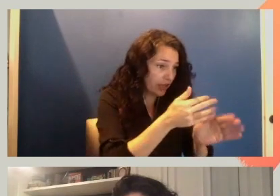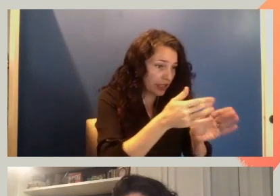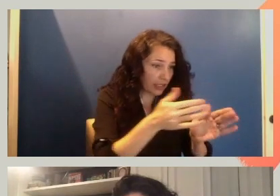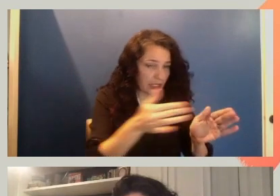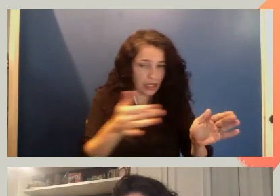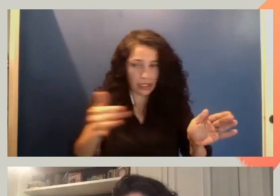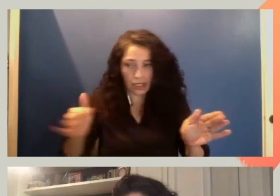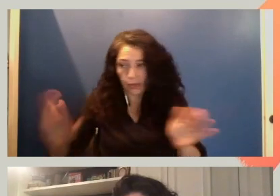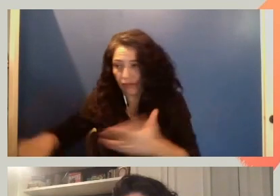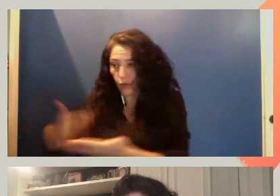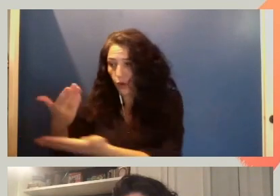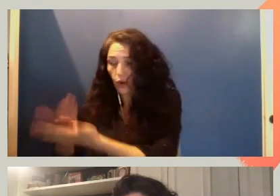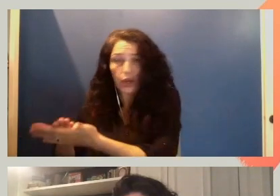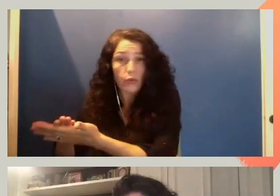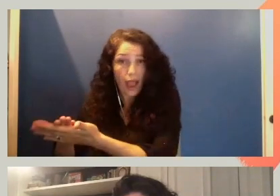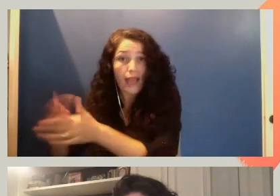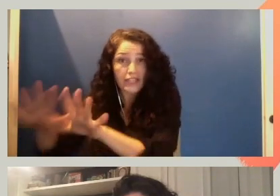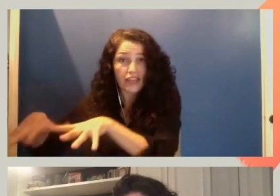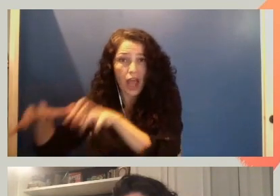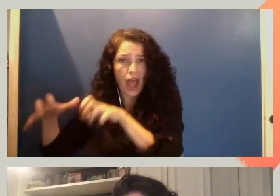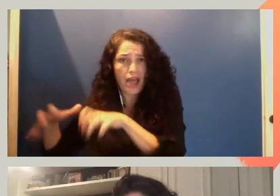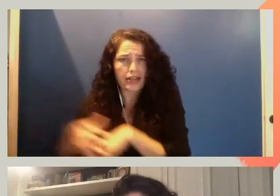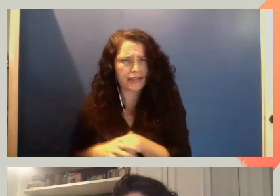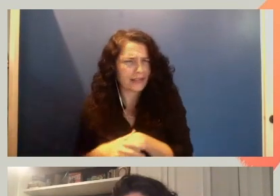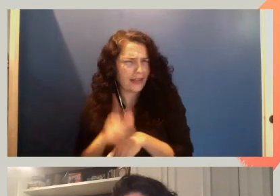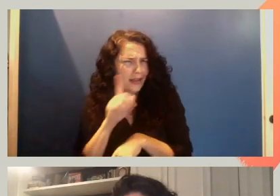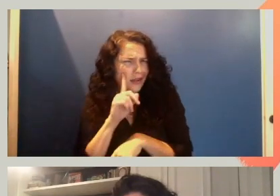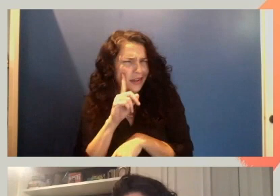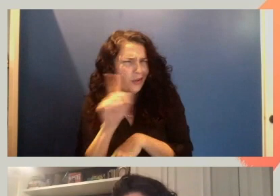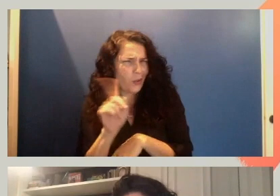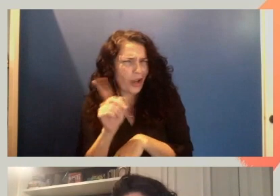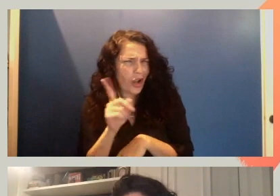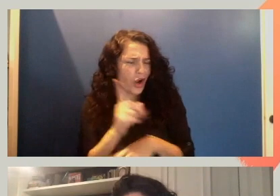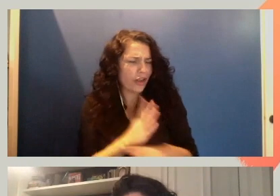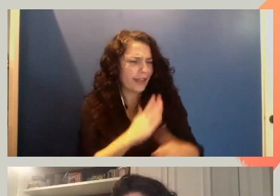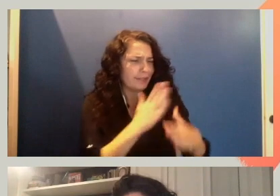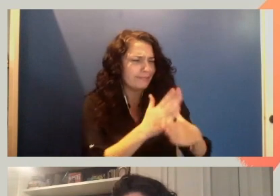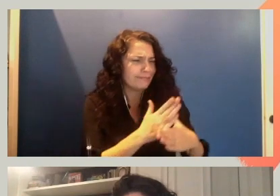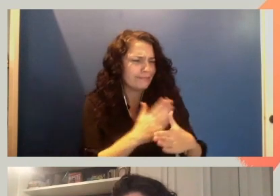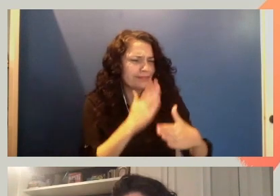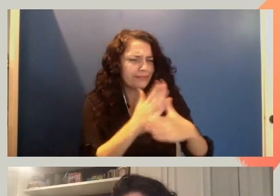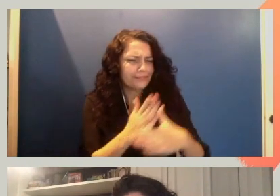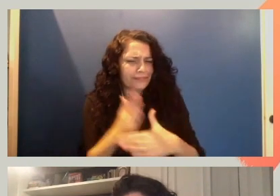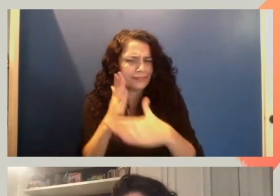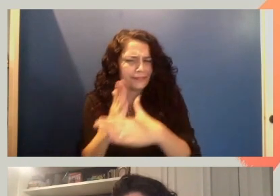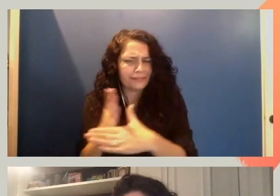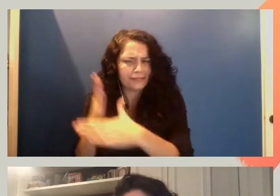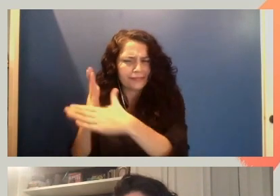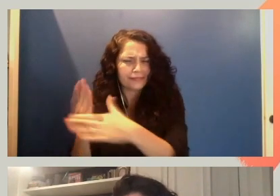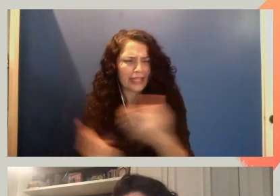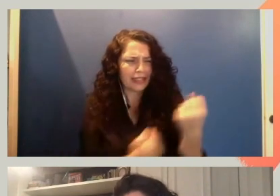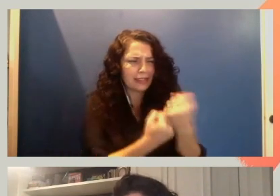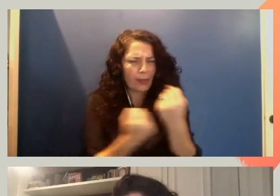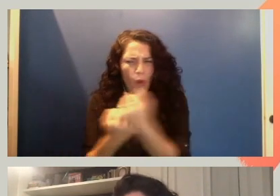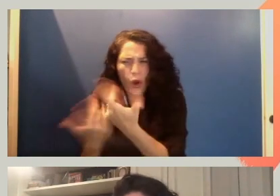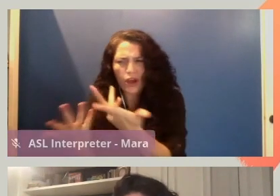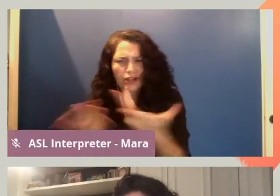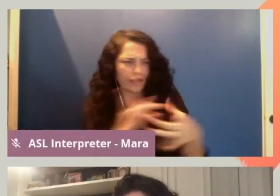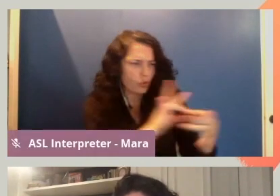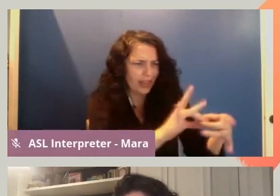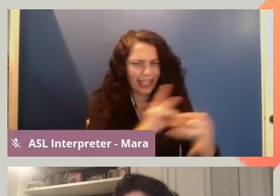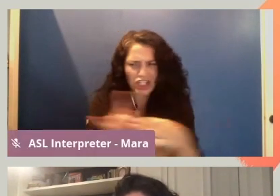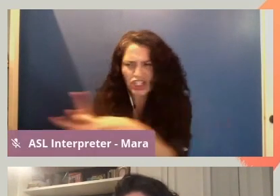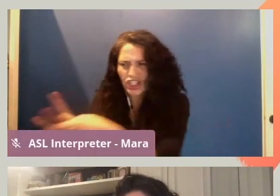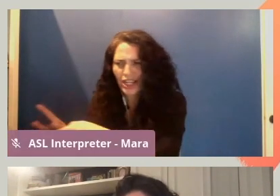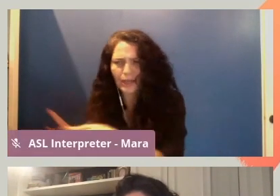the intervention points and what are the kinds of relationships that go into that? You know, what's the role of the